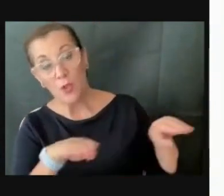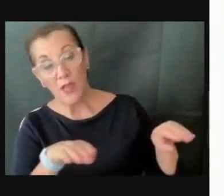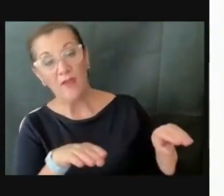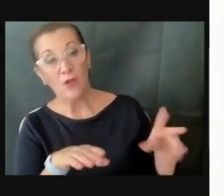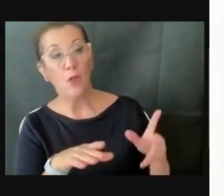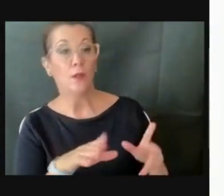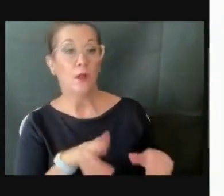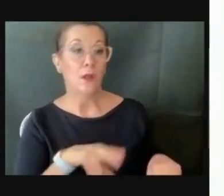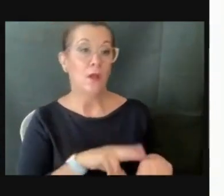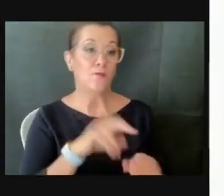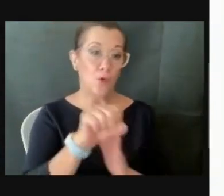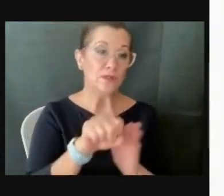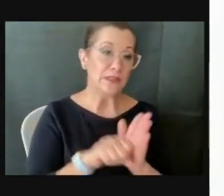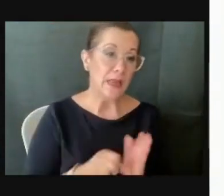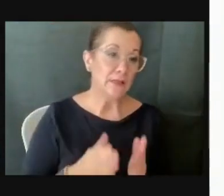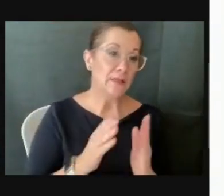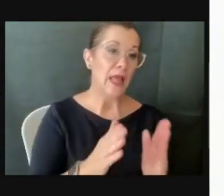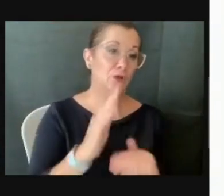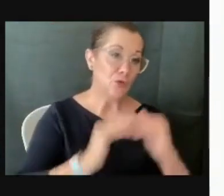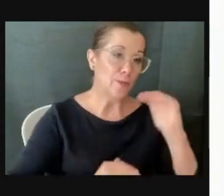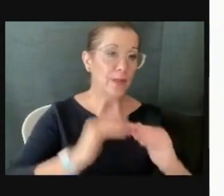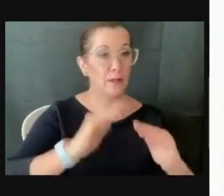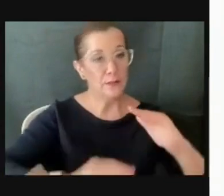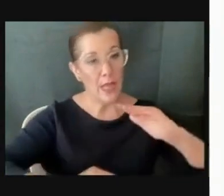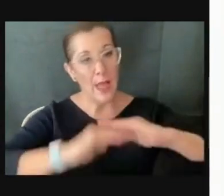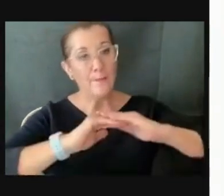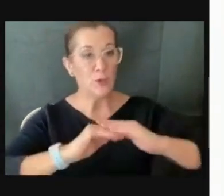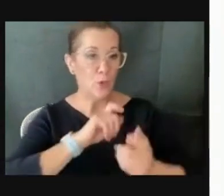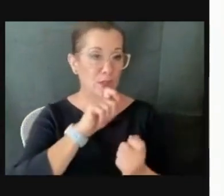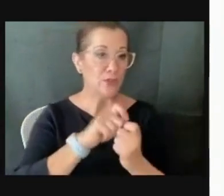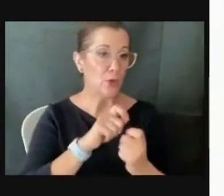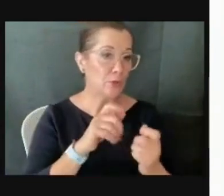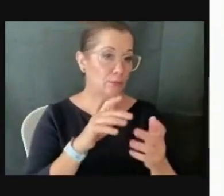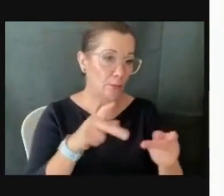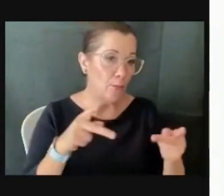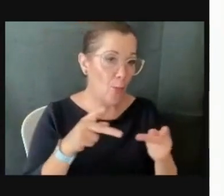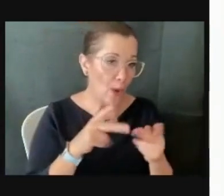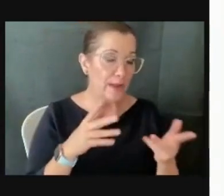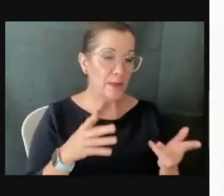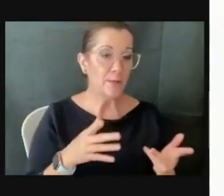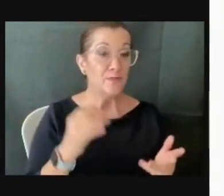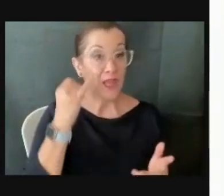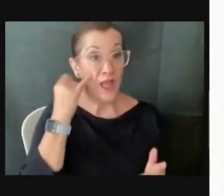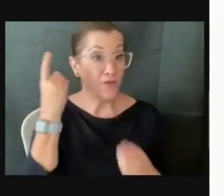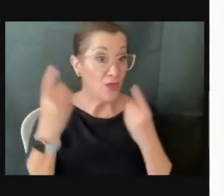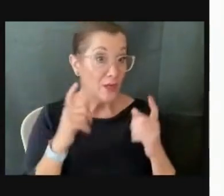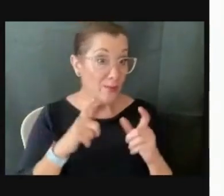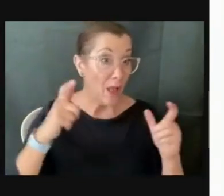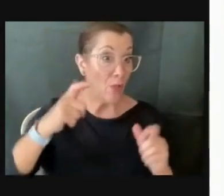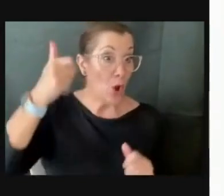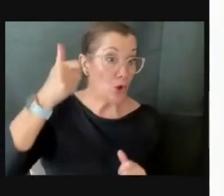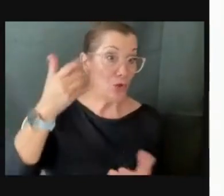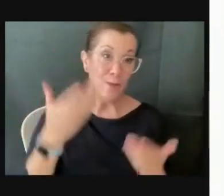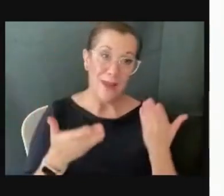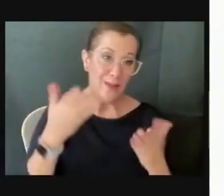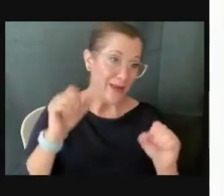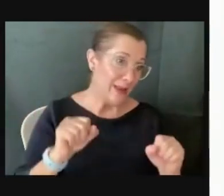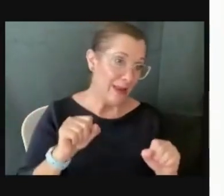course, the state's going to allow you to build up to a certain point, but locally, if you're thinking of building larger than that, you may or may not be allowed